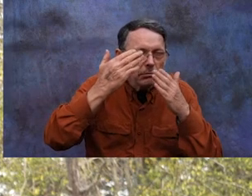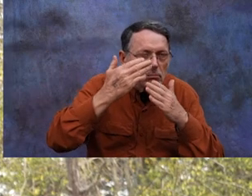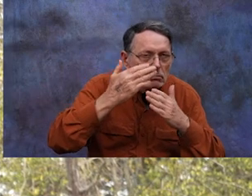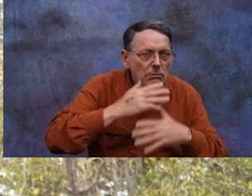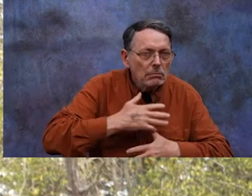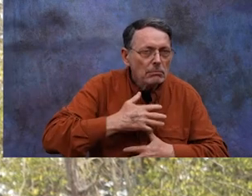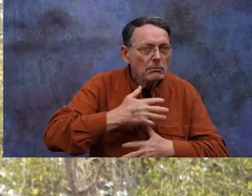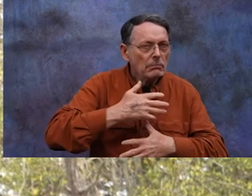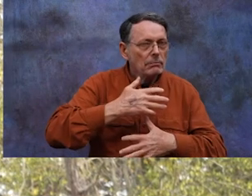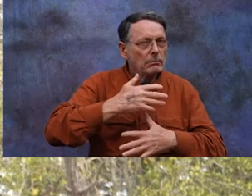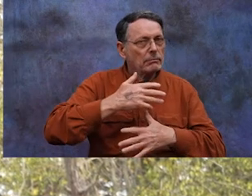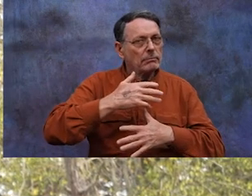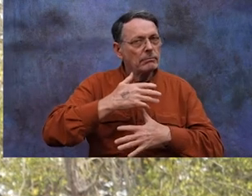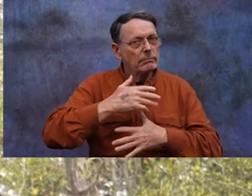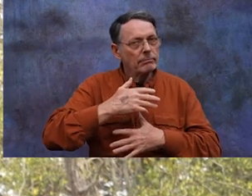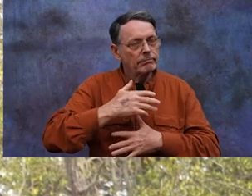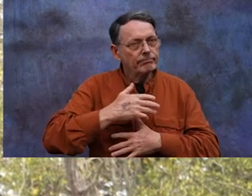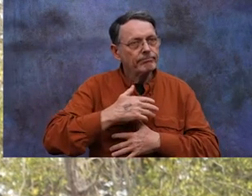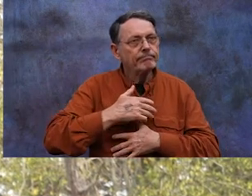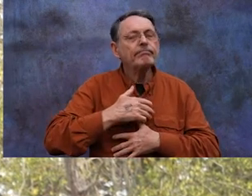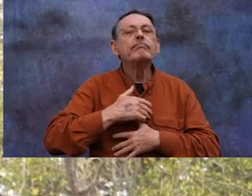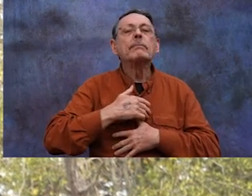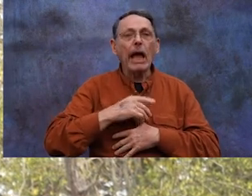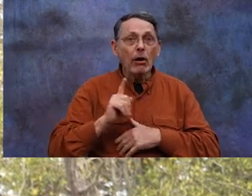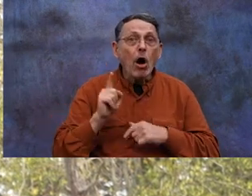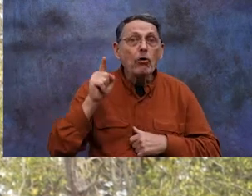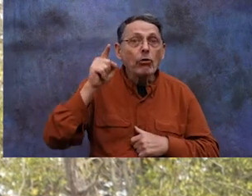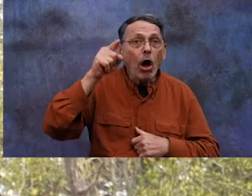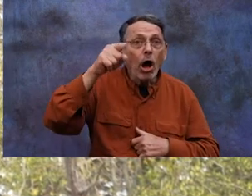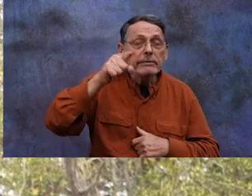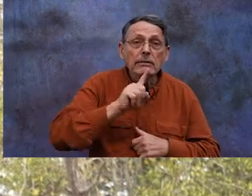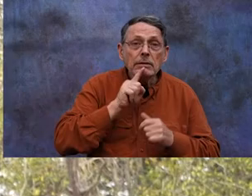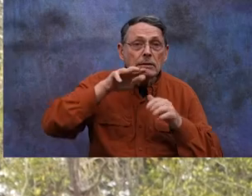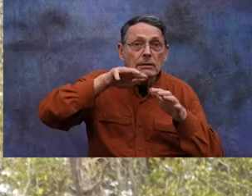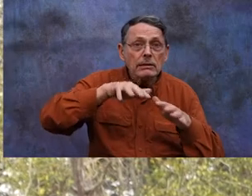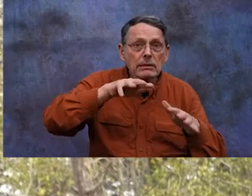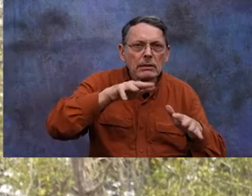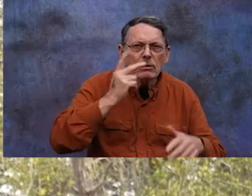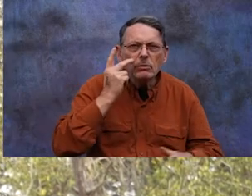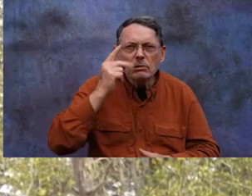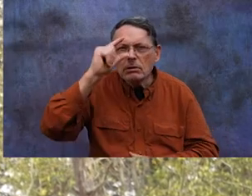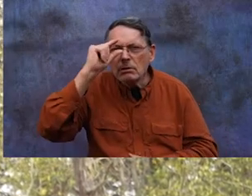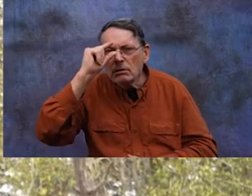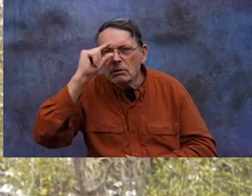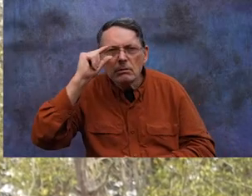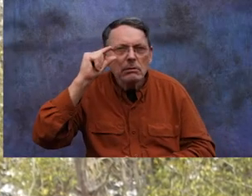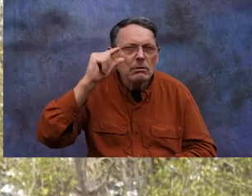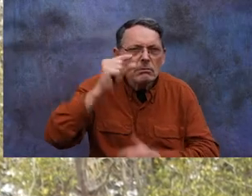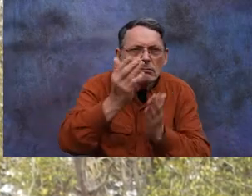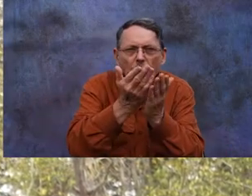Take a breath, and across that sea, there comes a vessel, a